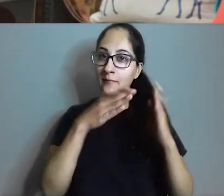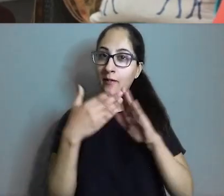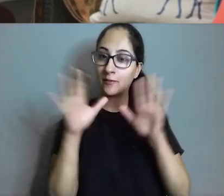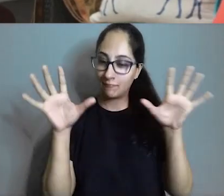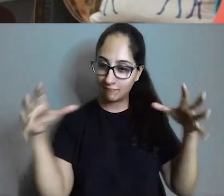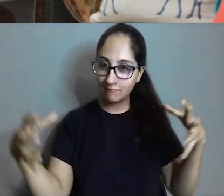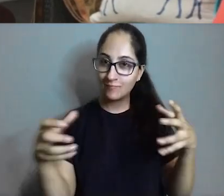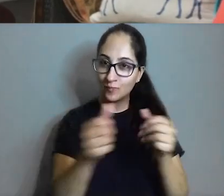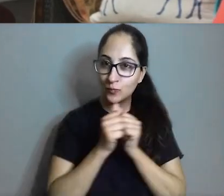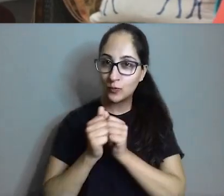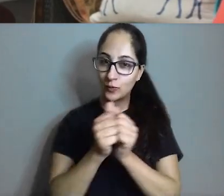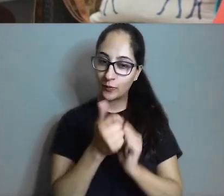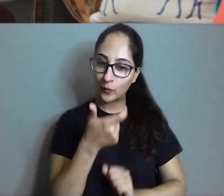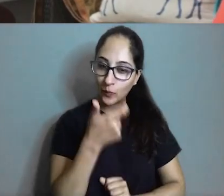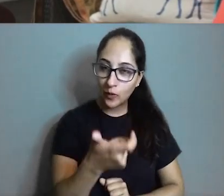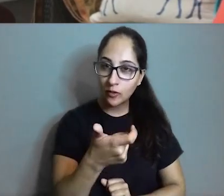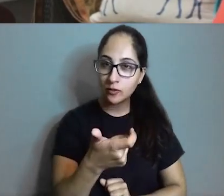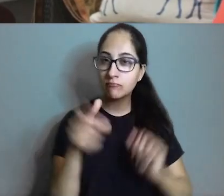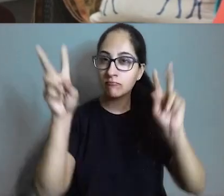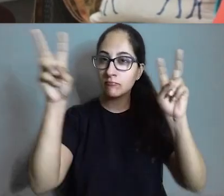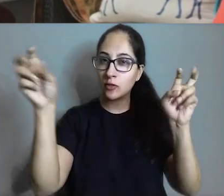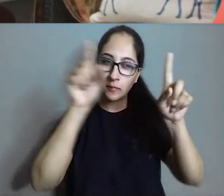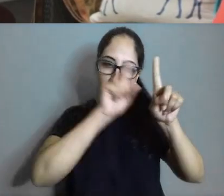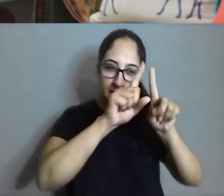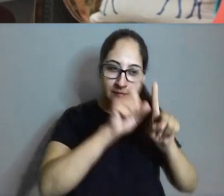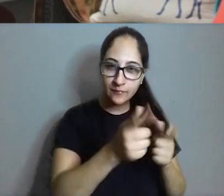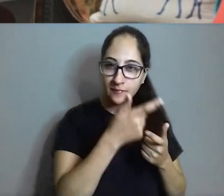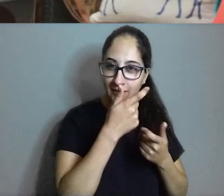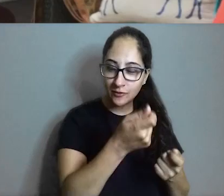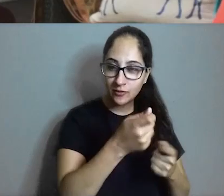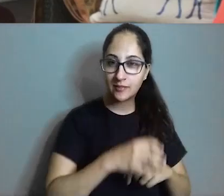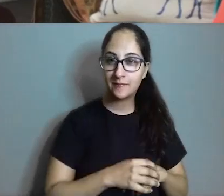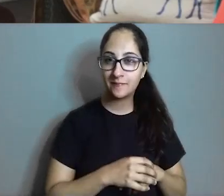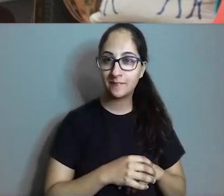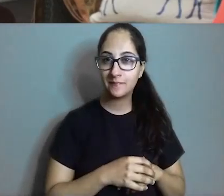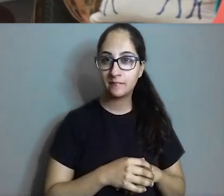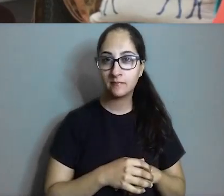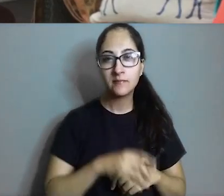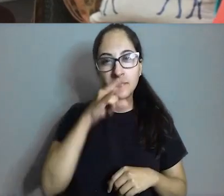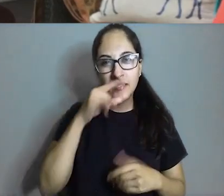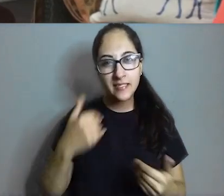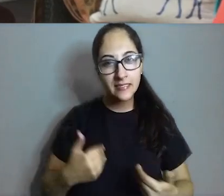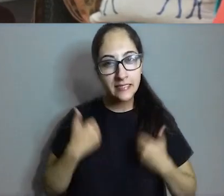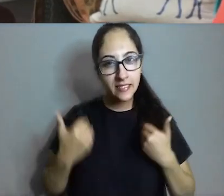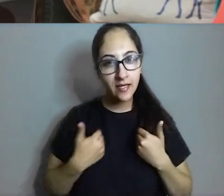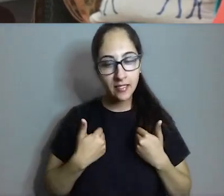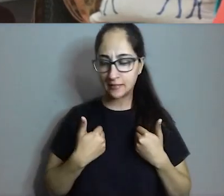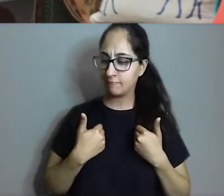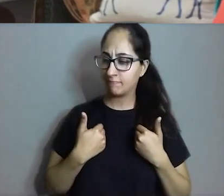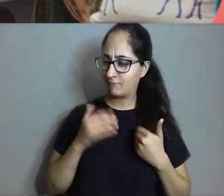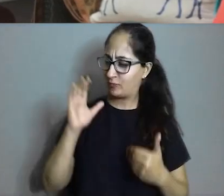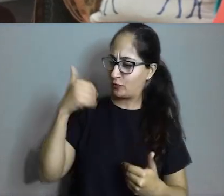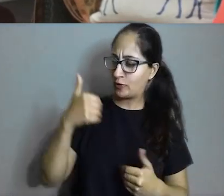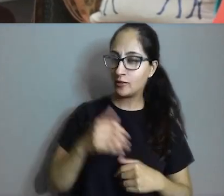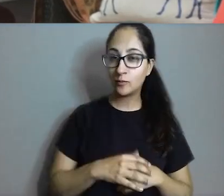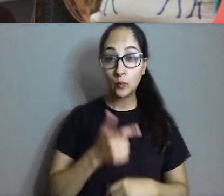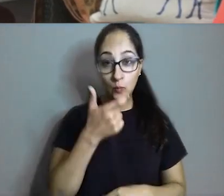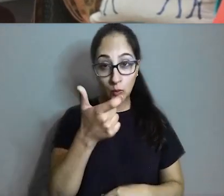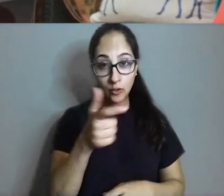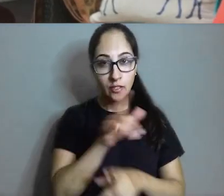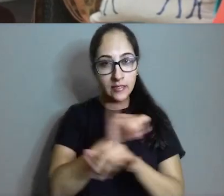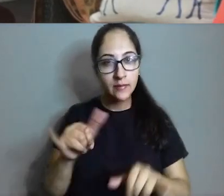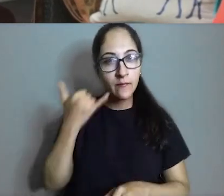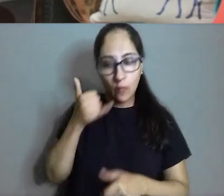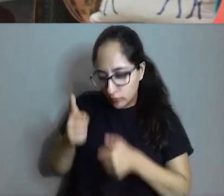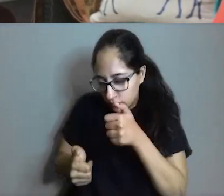together, discuss interesting topics, while our kids somehow manage to listen, group chat their friends, and scroll their TikTok feeds all at the same